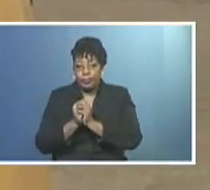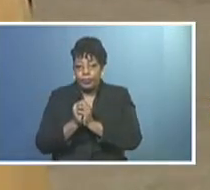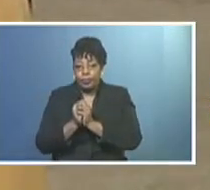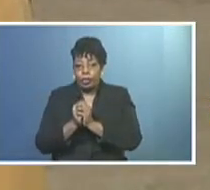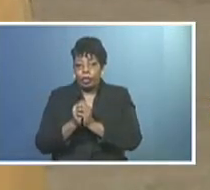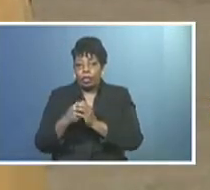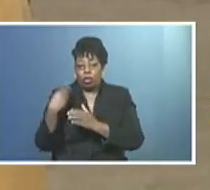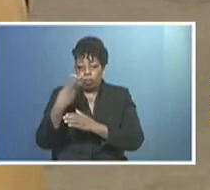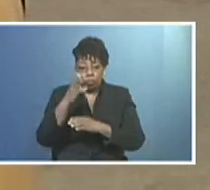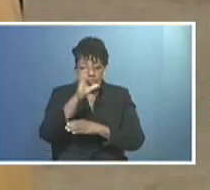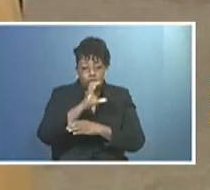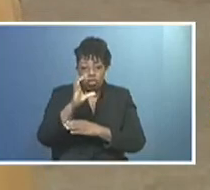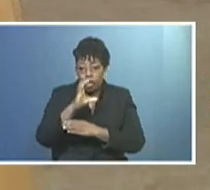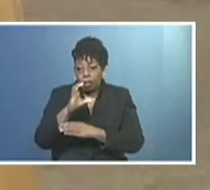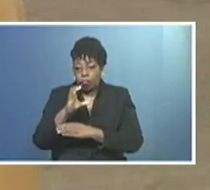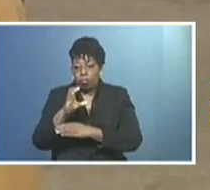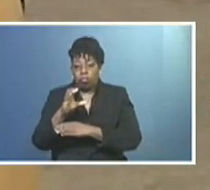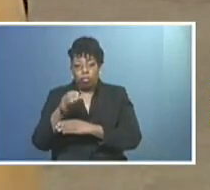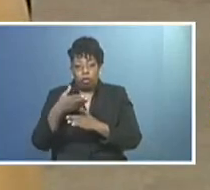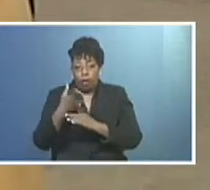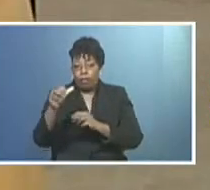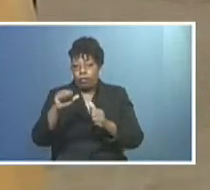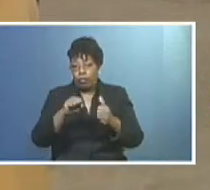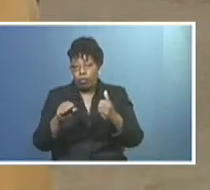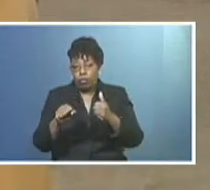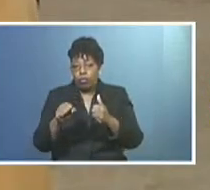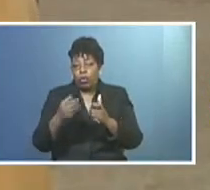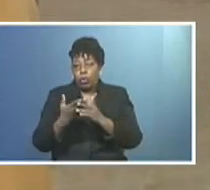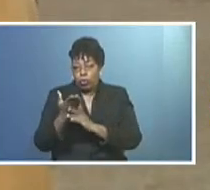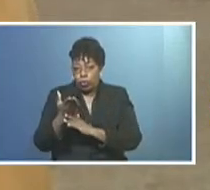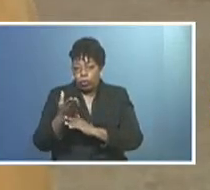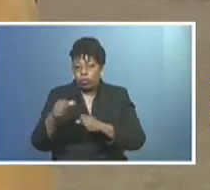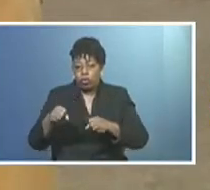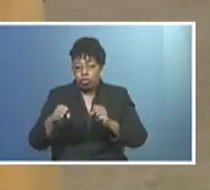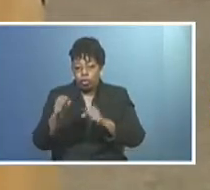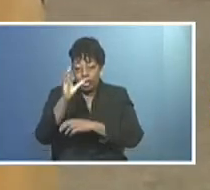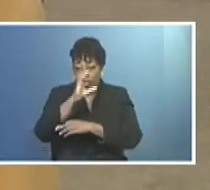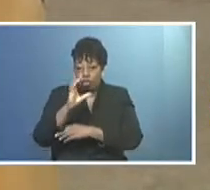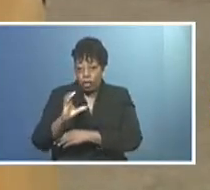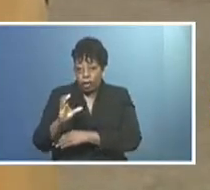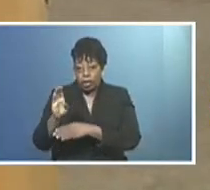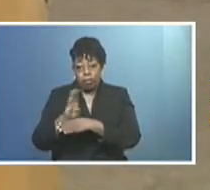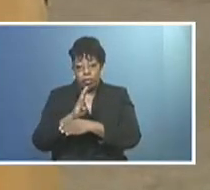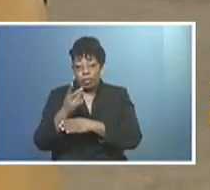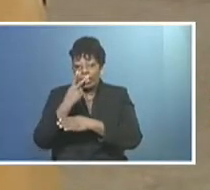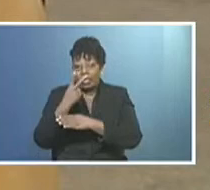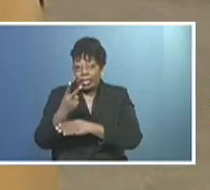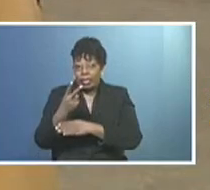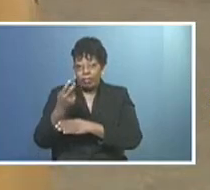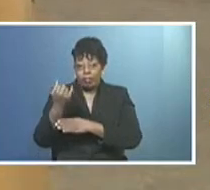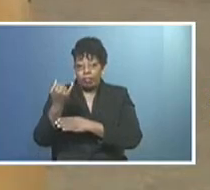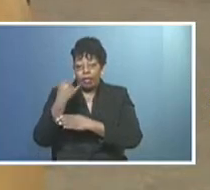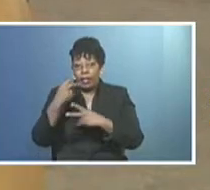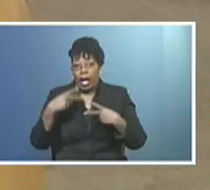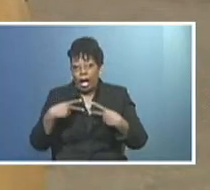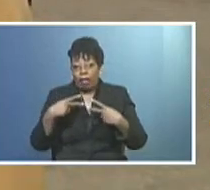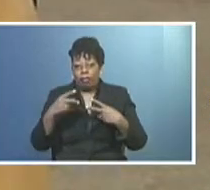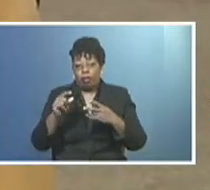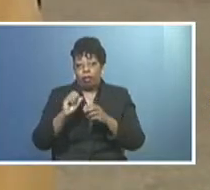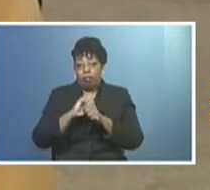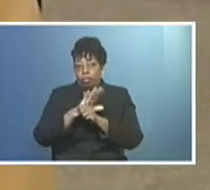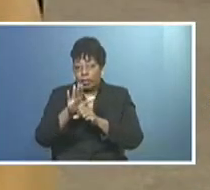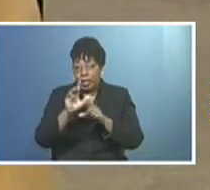the streets and check business places and restaurants, we will be checking with your patrons, seeing if they have a COVID-19